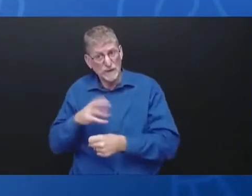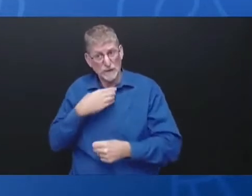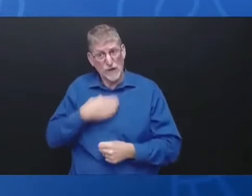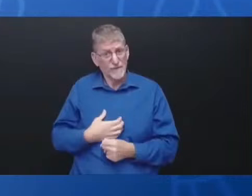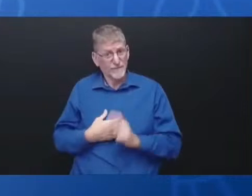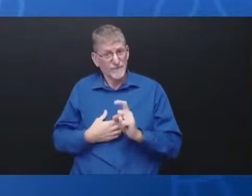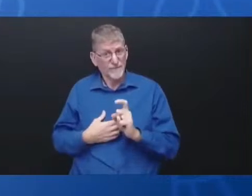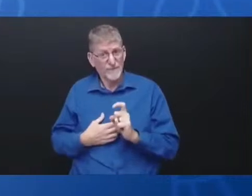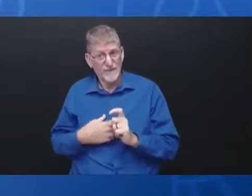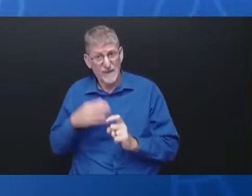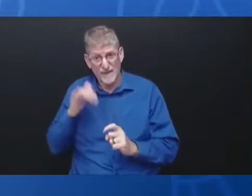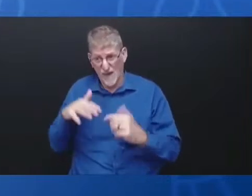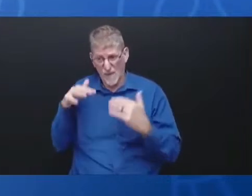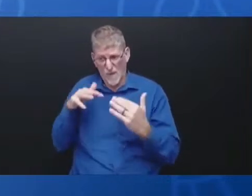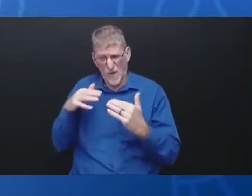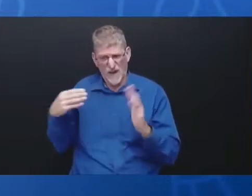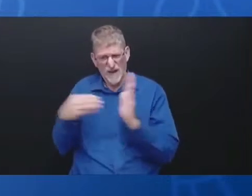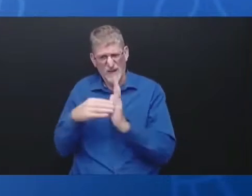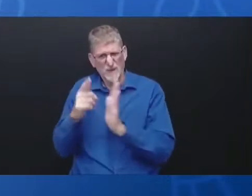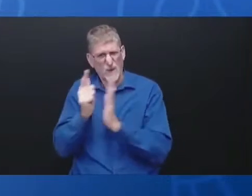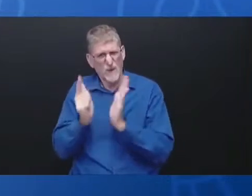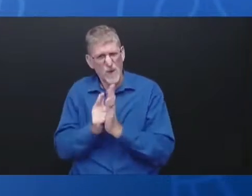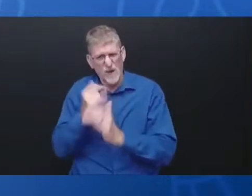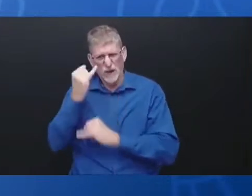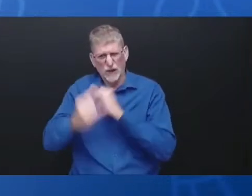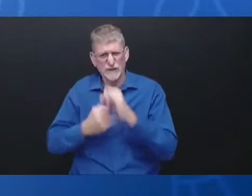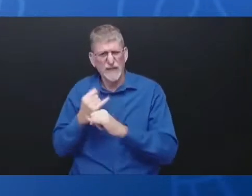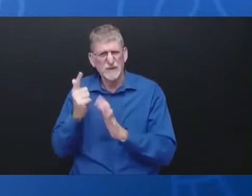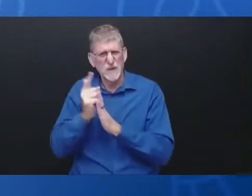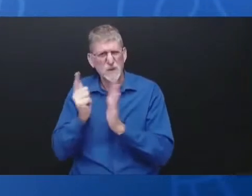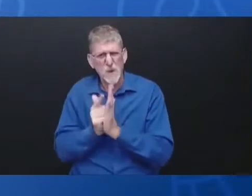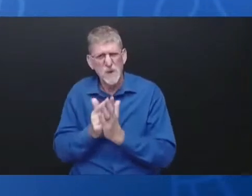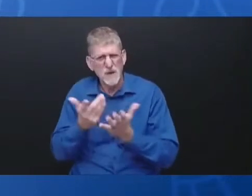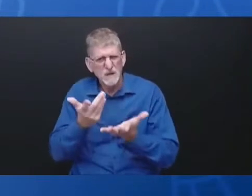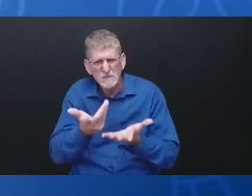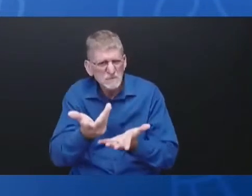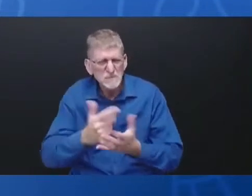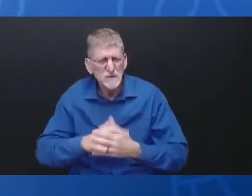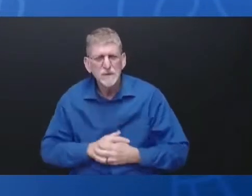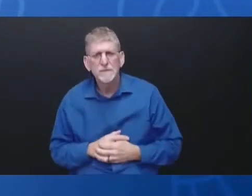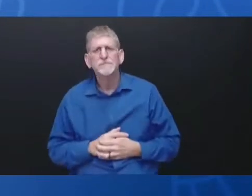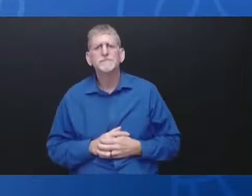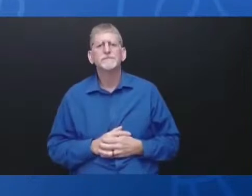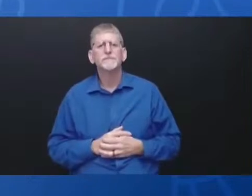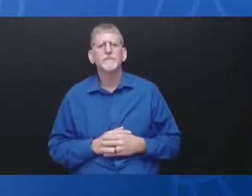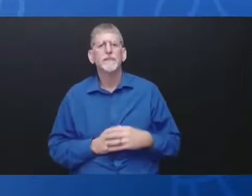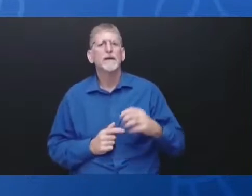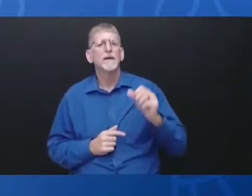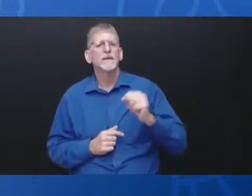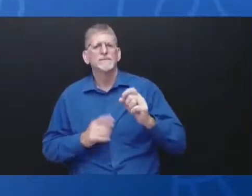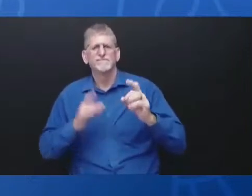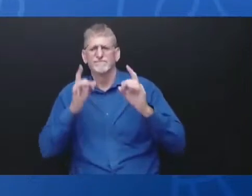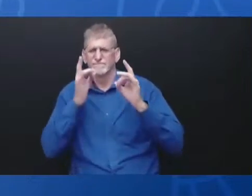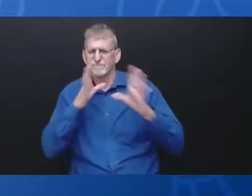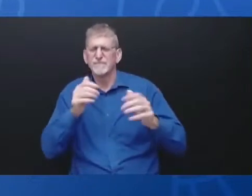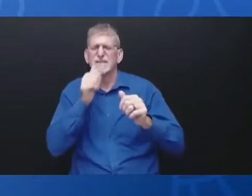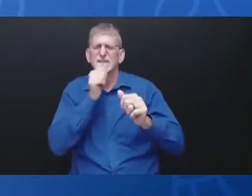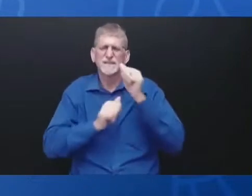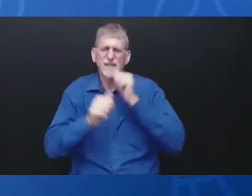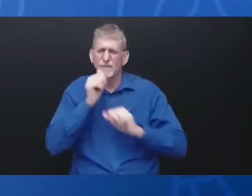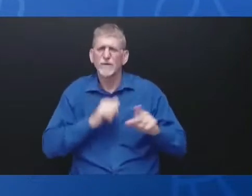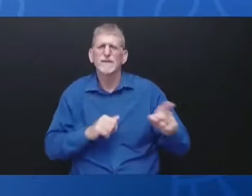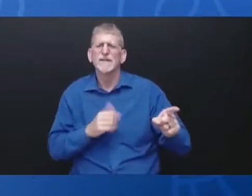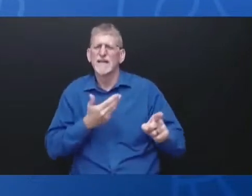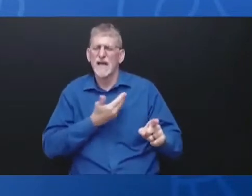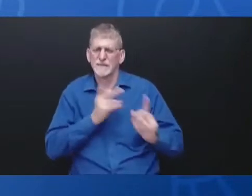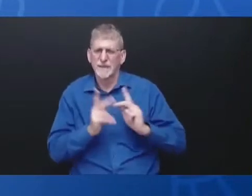Well, for the horrible suffering of the Gazan people, we know where that sits. It sits with Hamas. We know